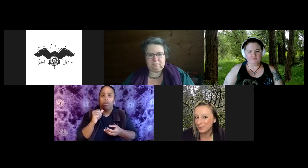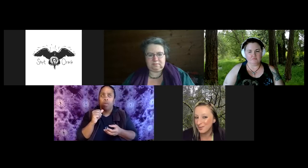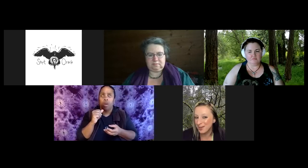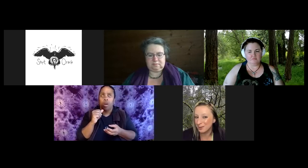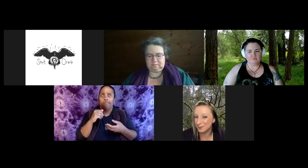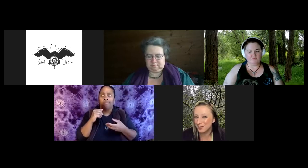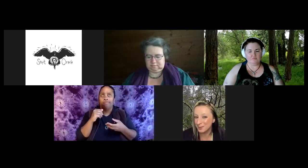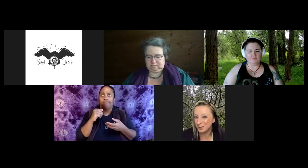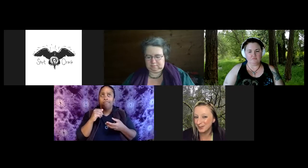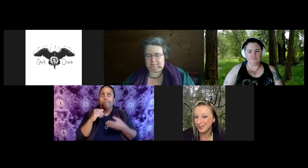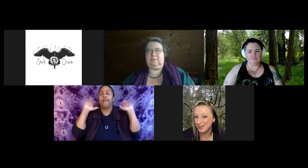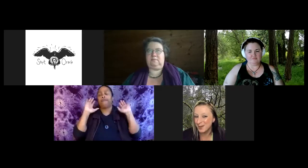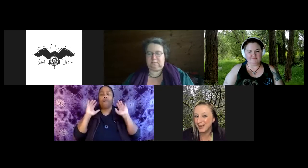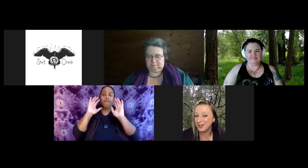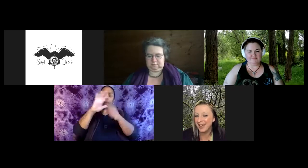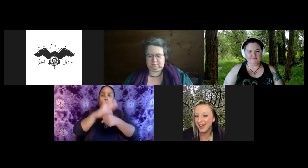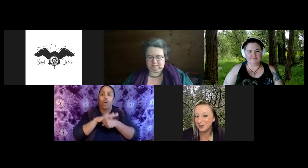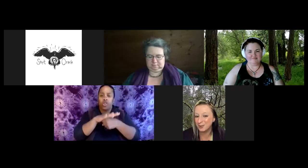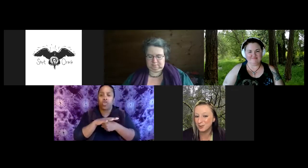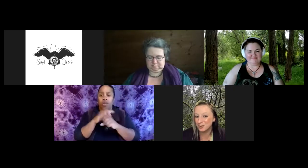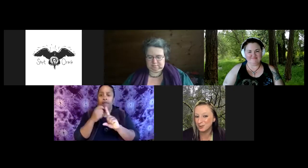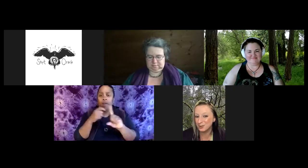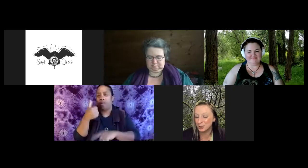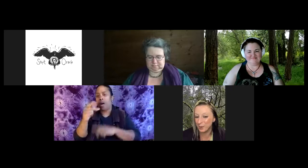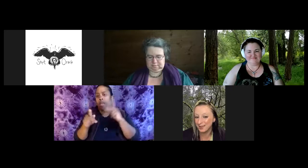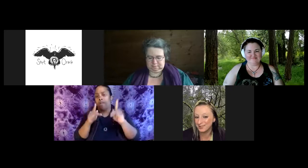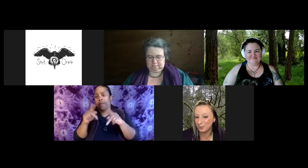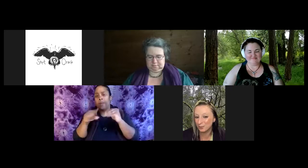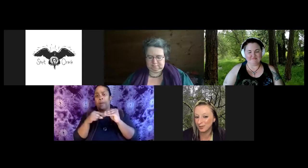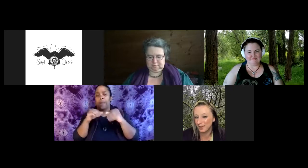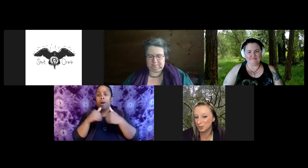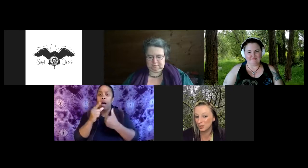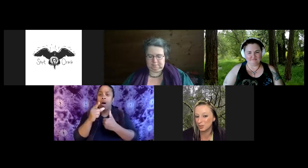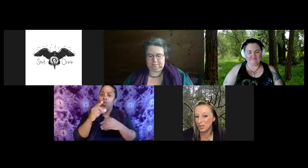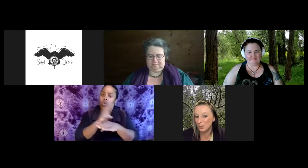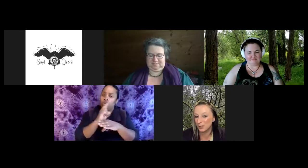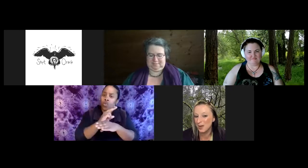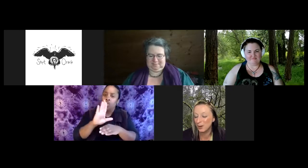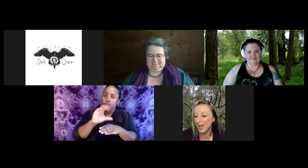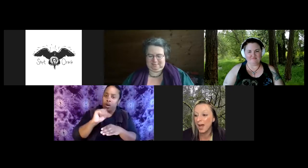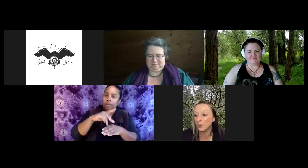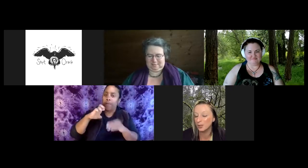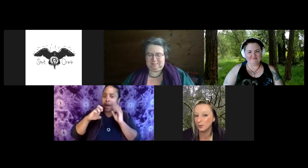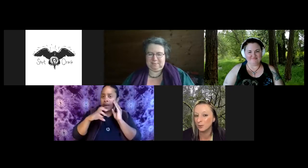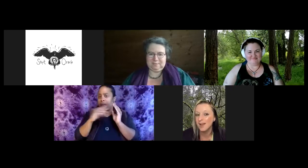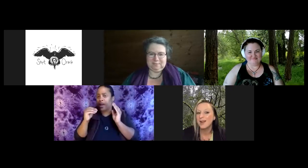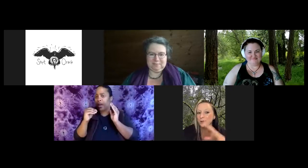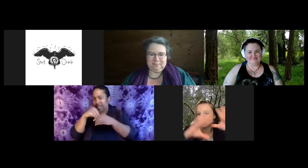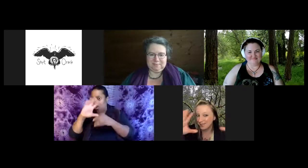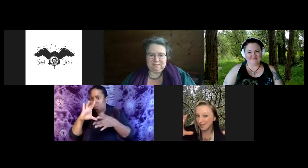pressures from other people about how you use your space in your relationship and about how